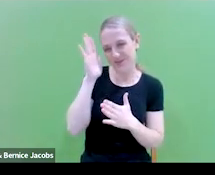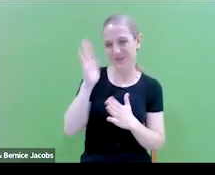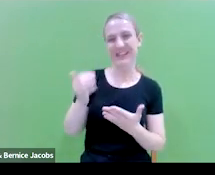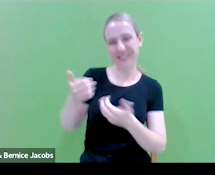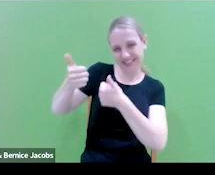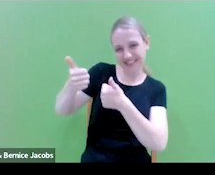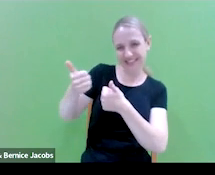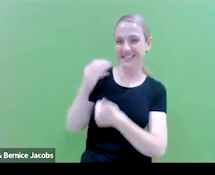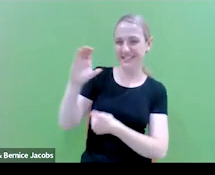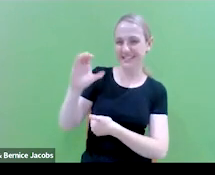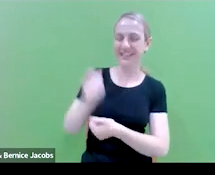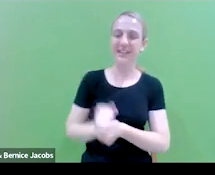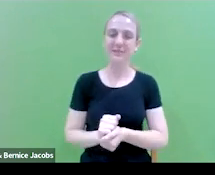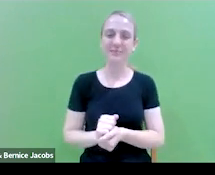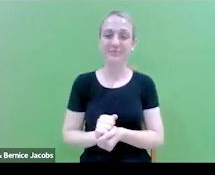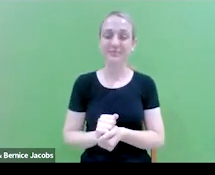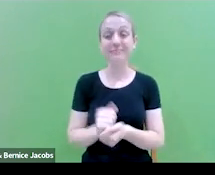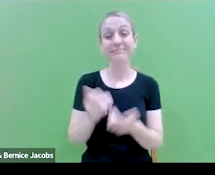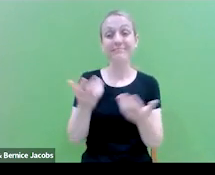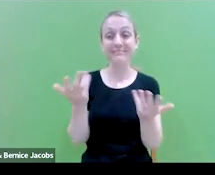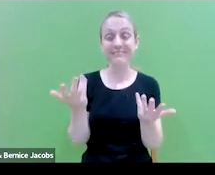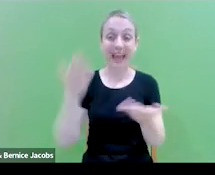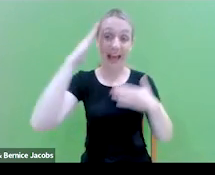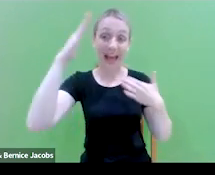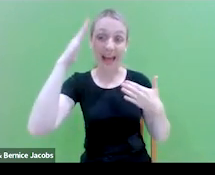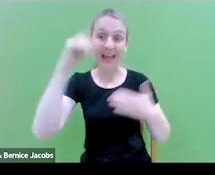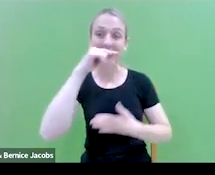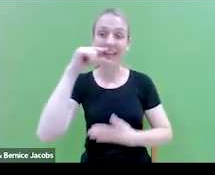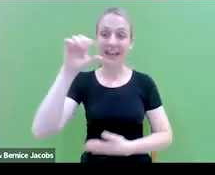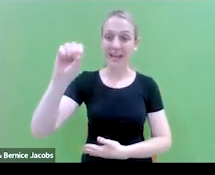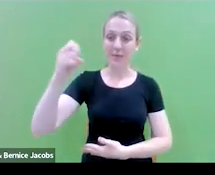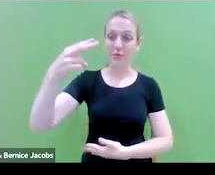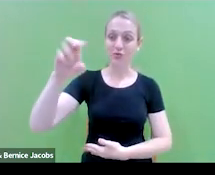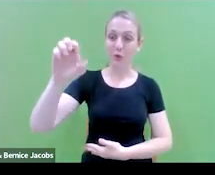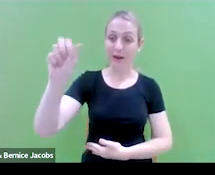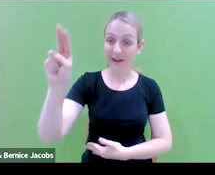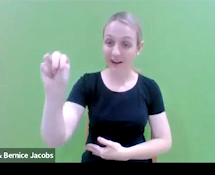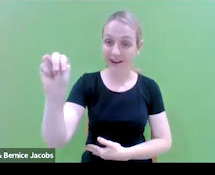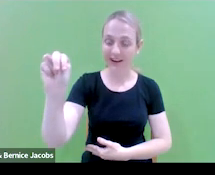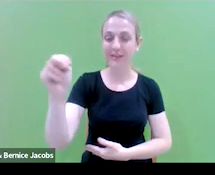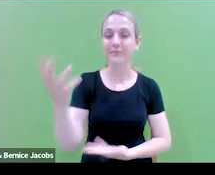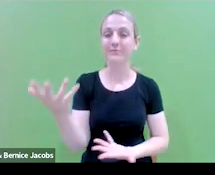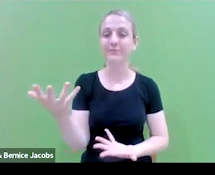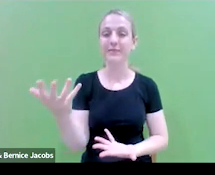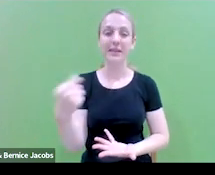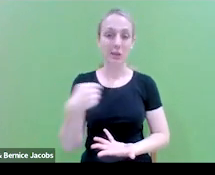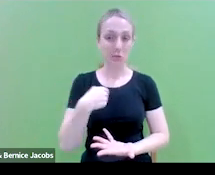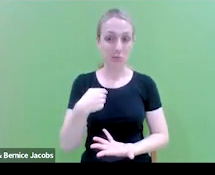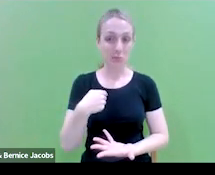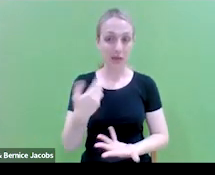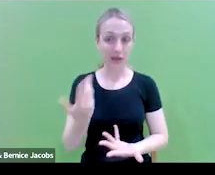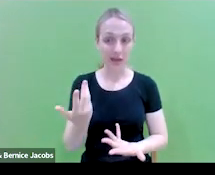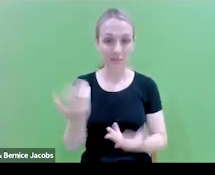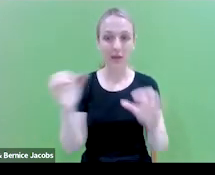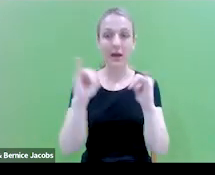you. So hi everyone, I'm Sean Buch. I'm the UX practice lead at a company